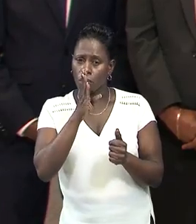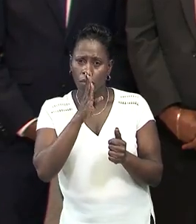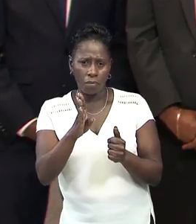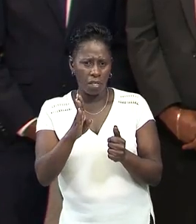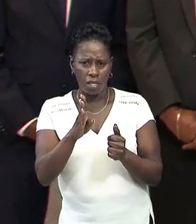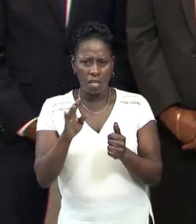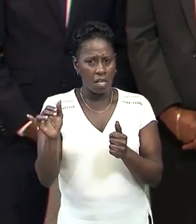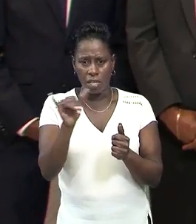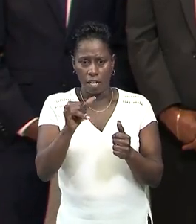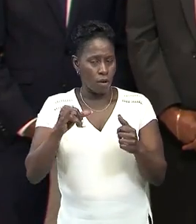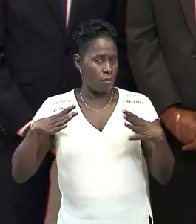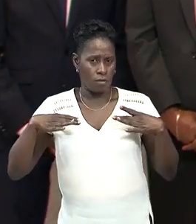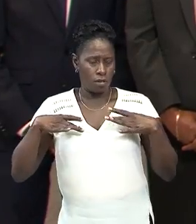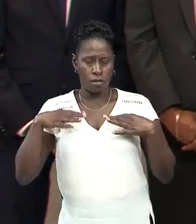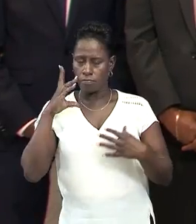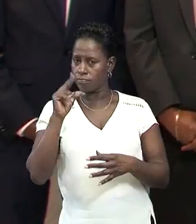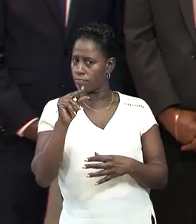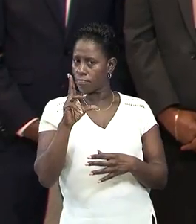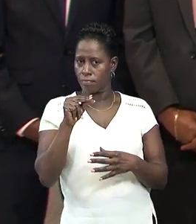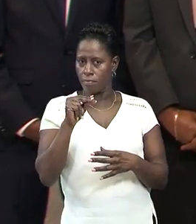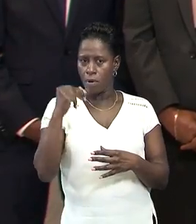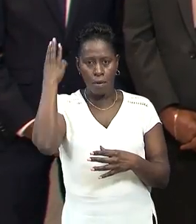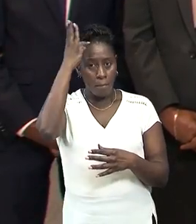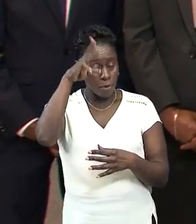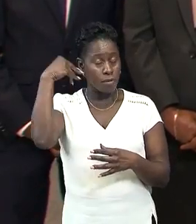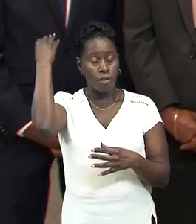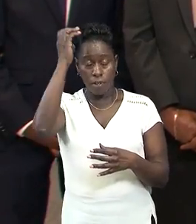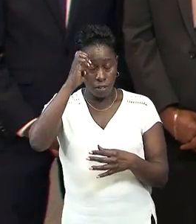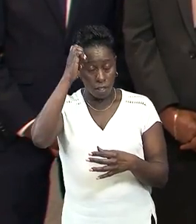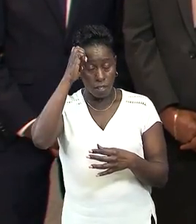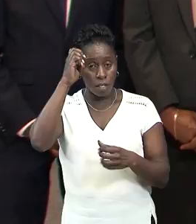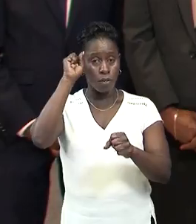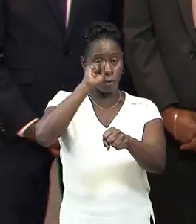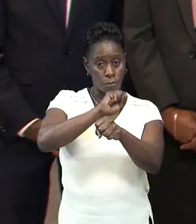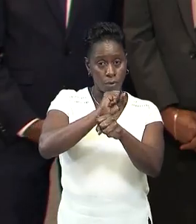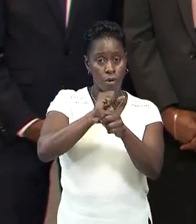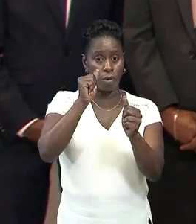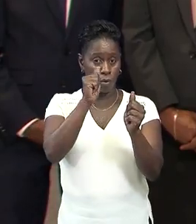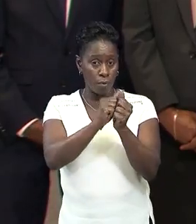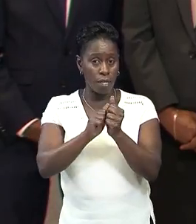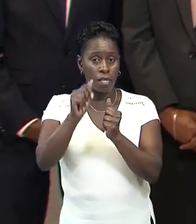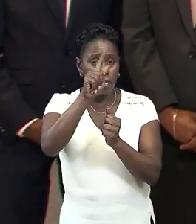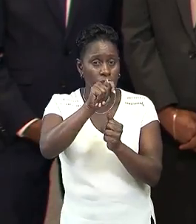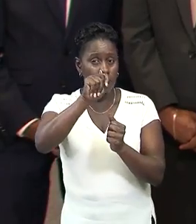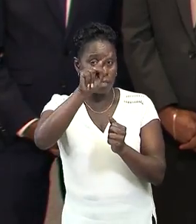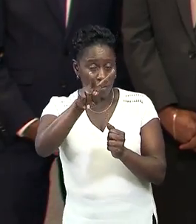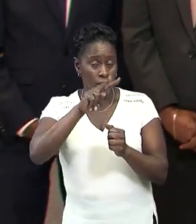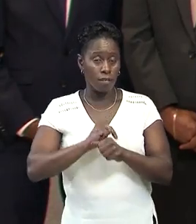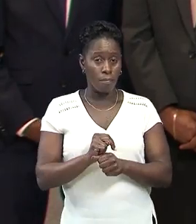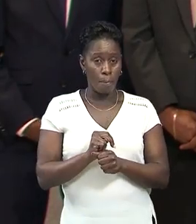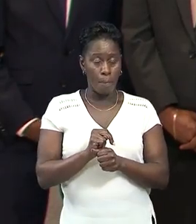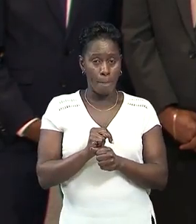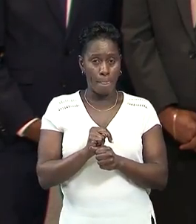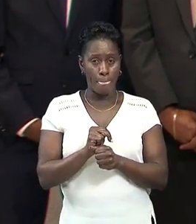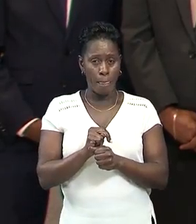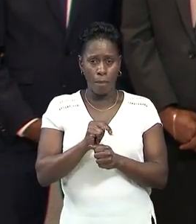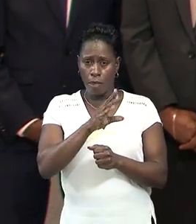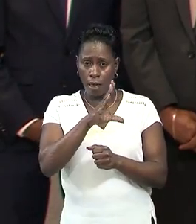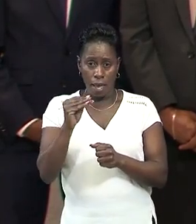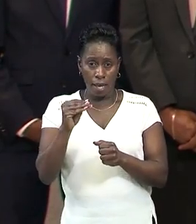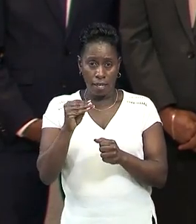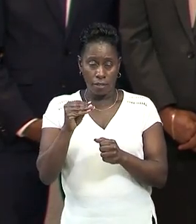regular school vacation. The Ministry of Education is collaborating with our telecommunications service providers and